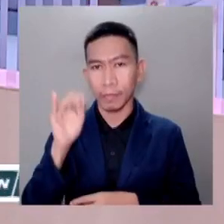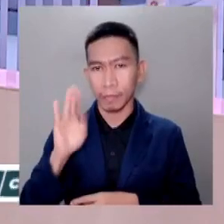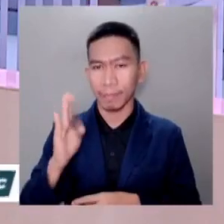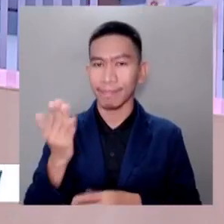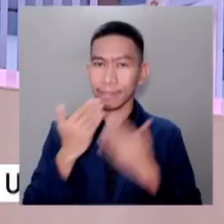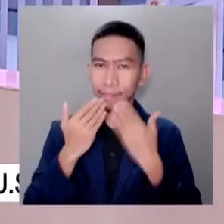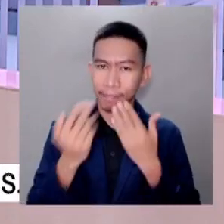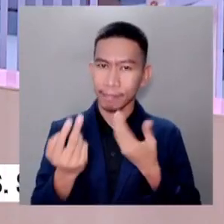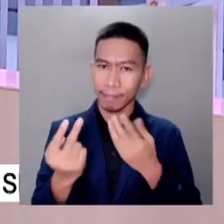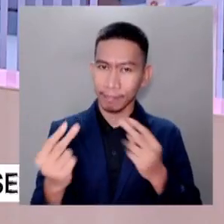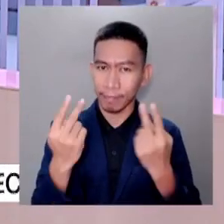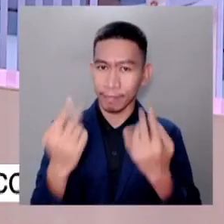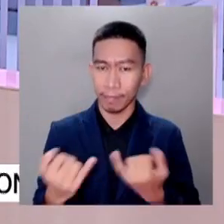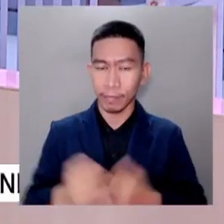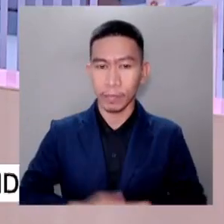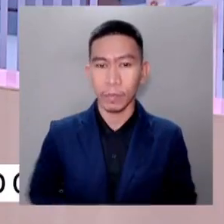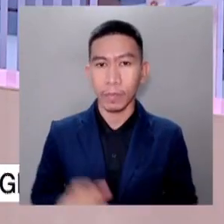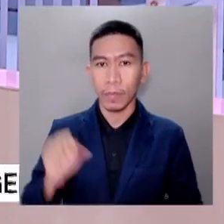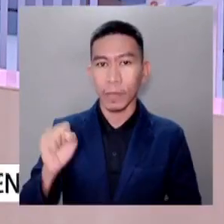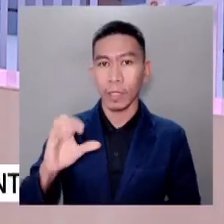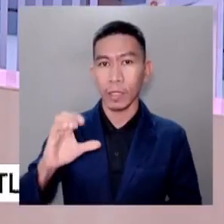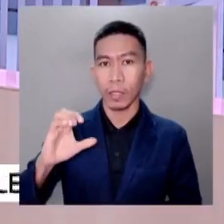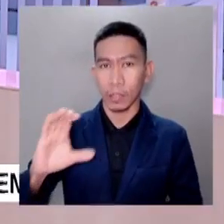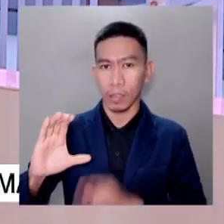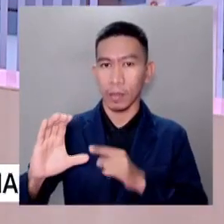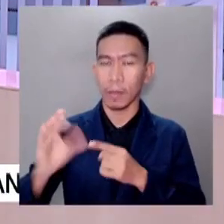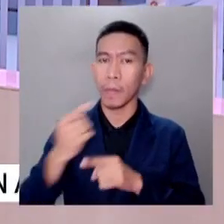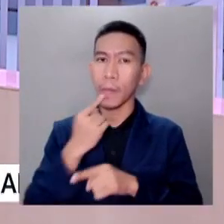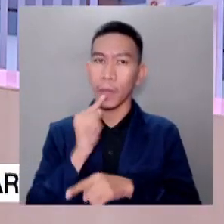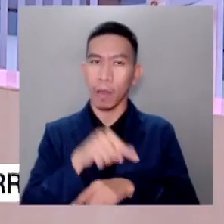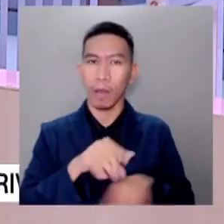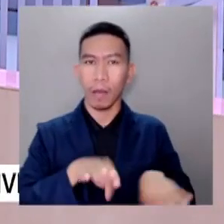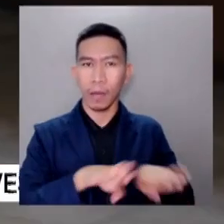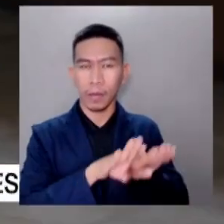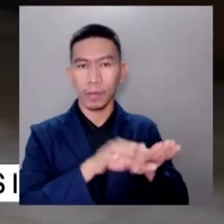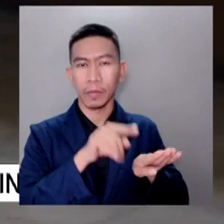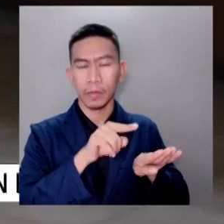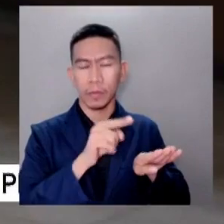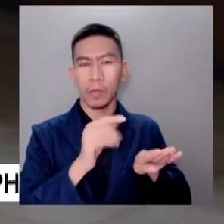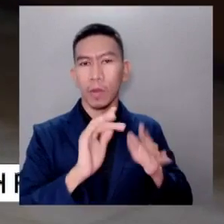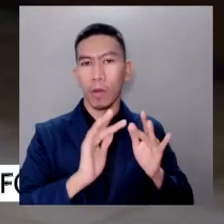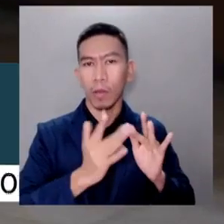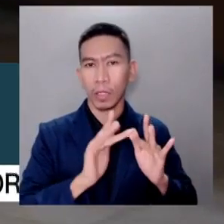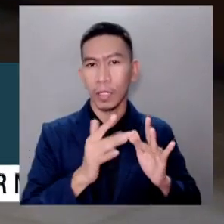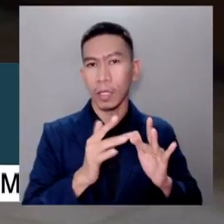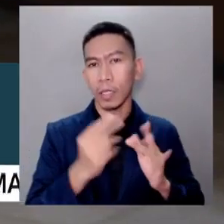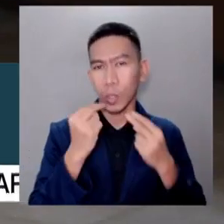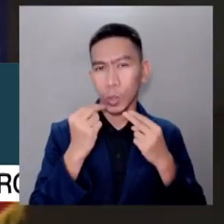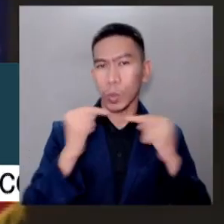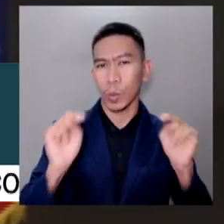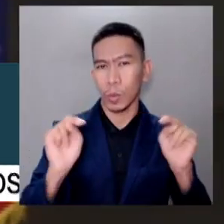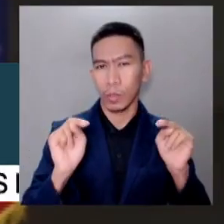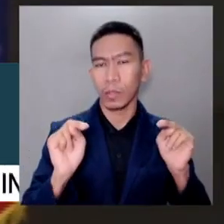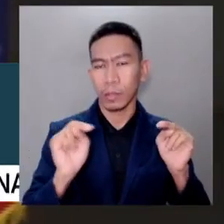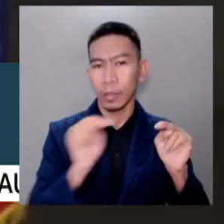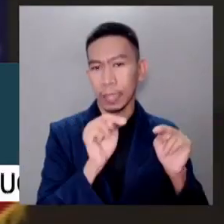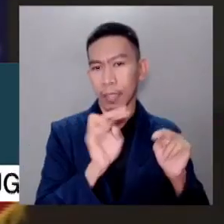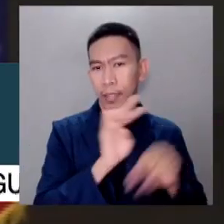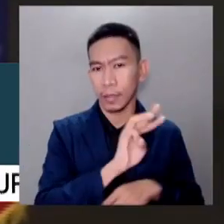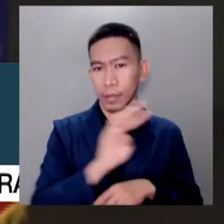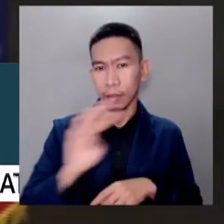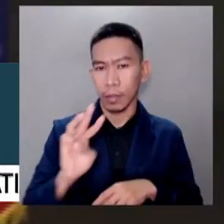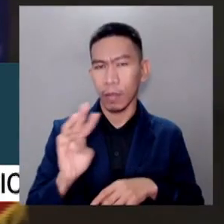The Securities and Exchange Commission orders the shutdown of online news site Rappler for violating the constitutional restrictions on